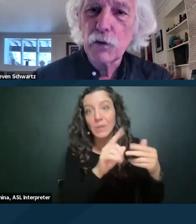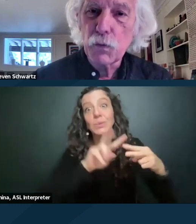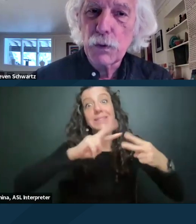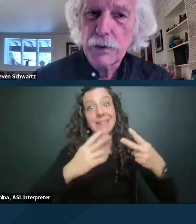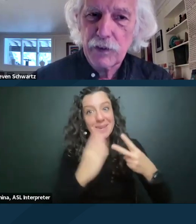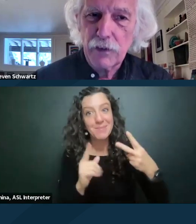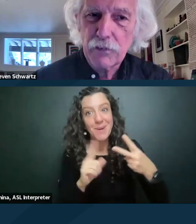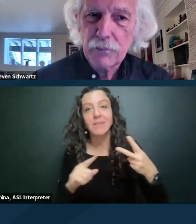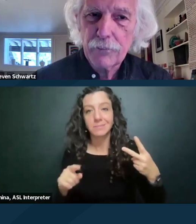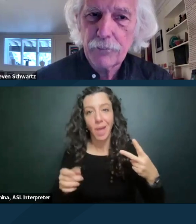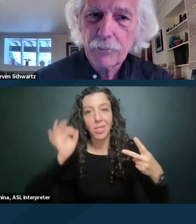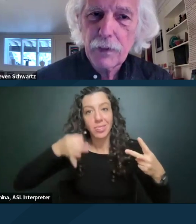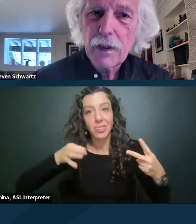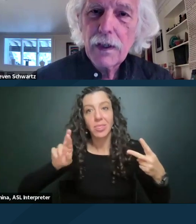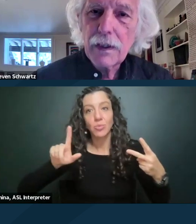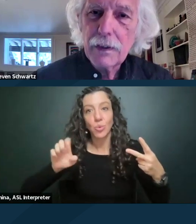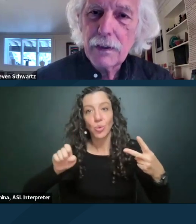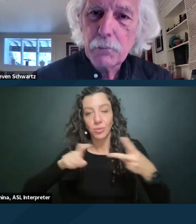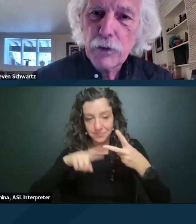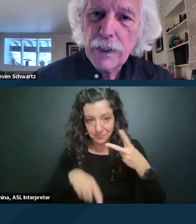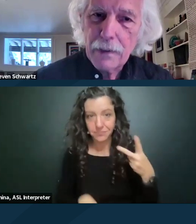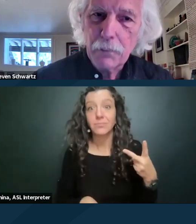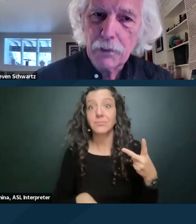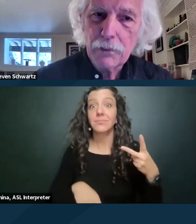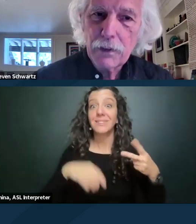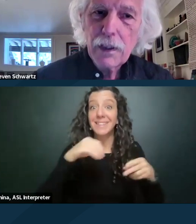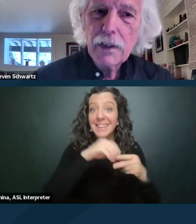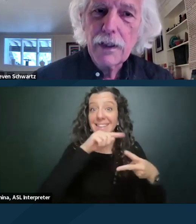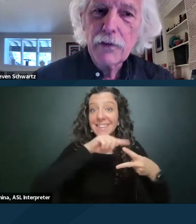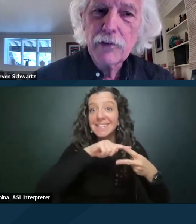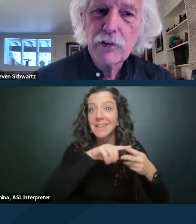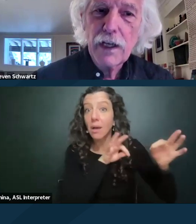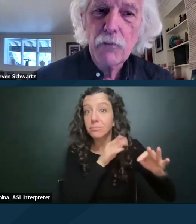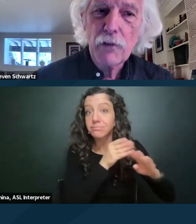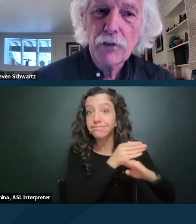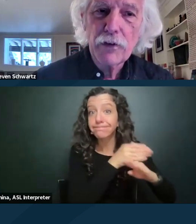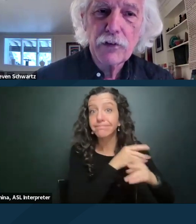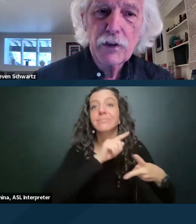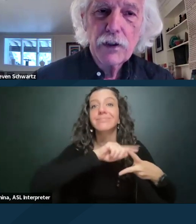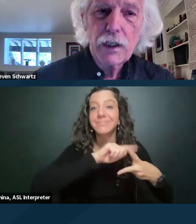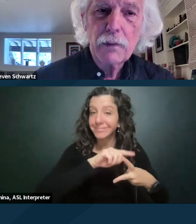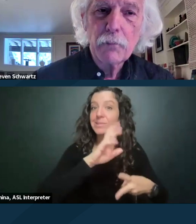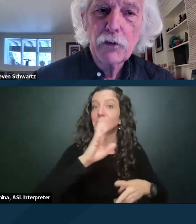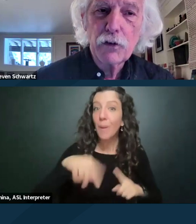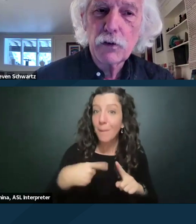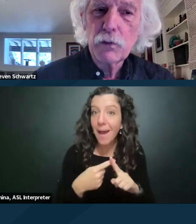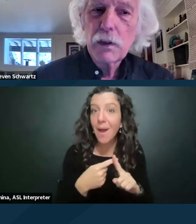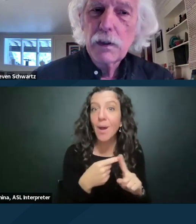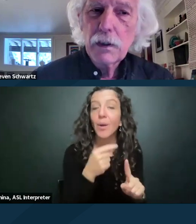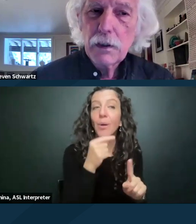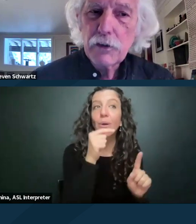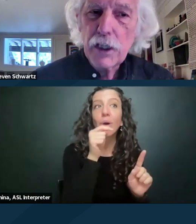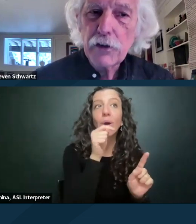part, the rule itself. In the preamble, there is a reference